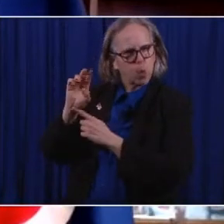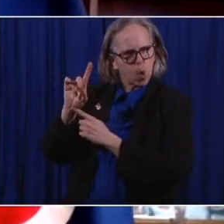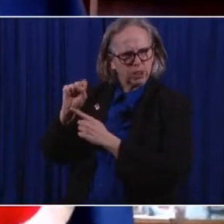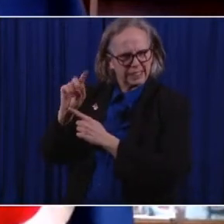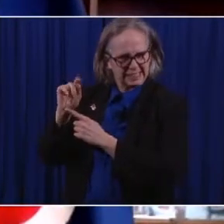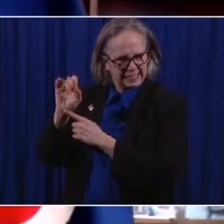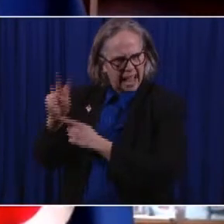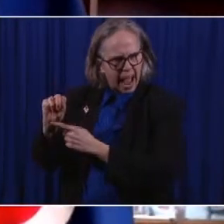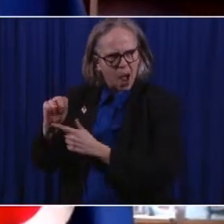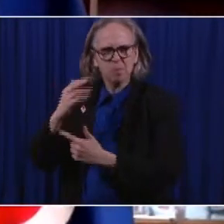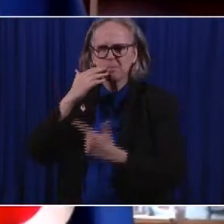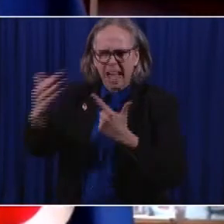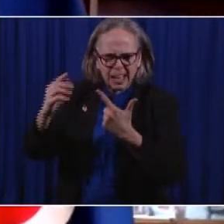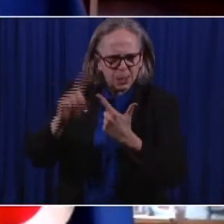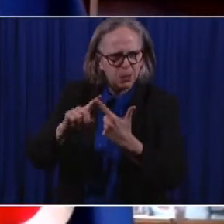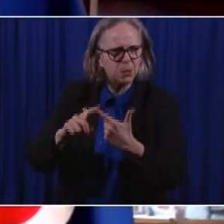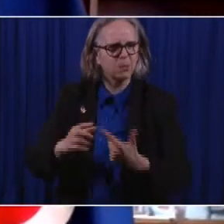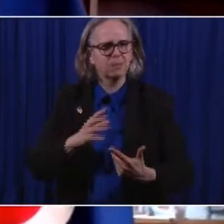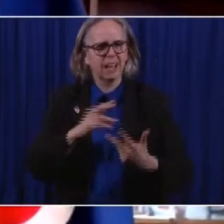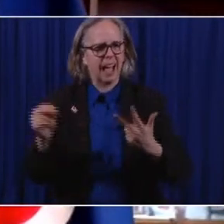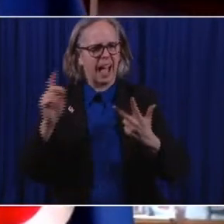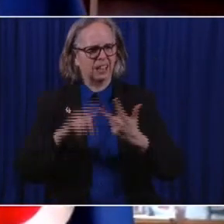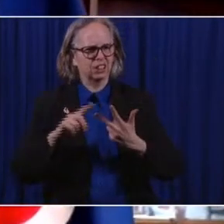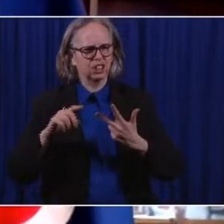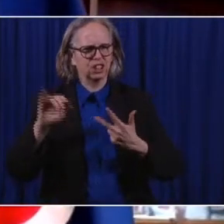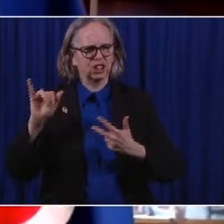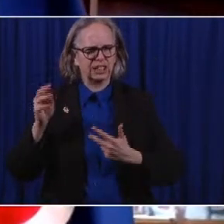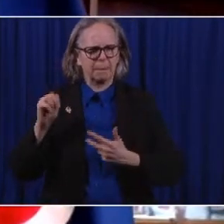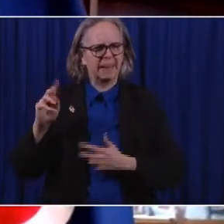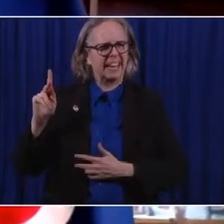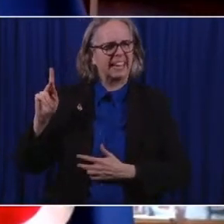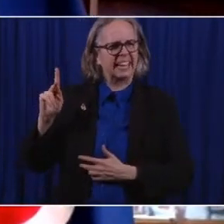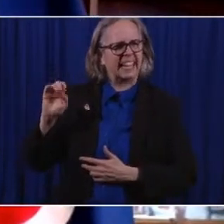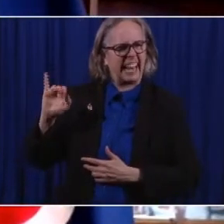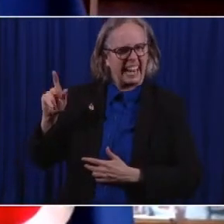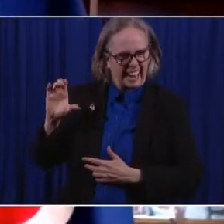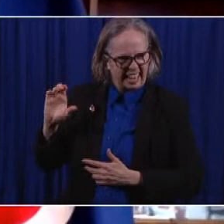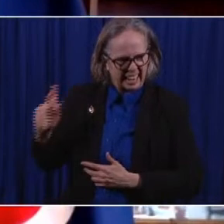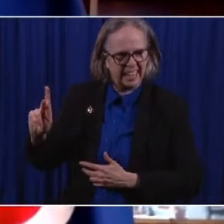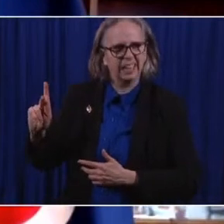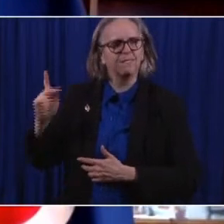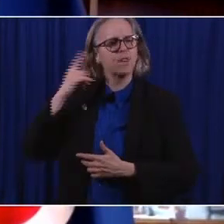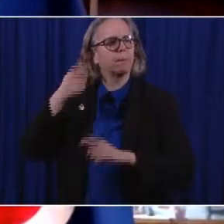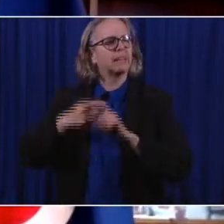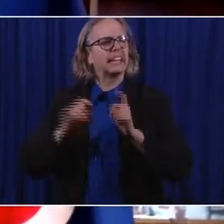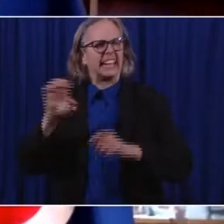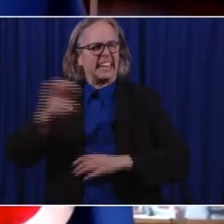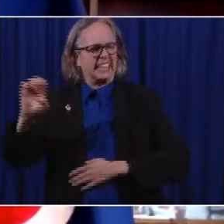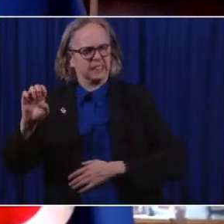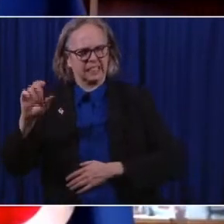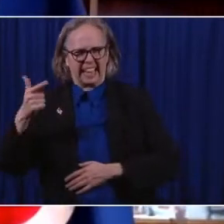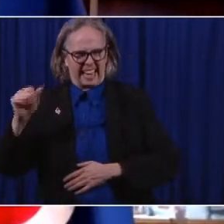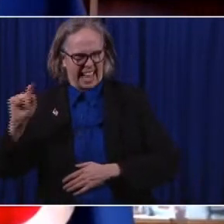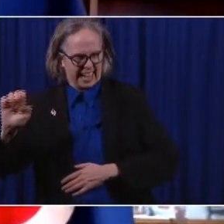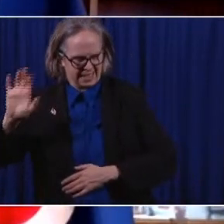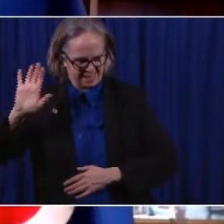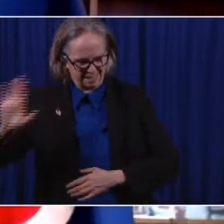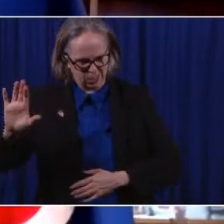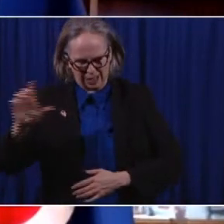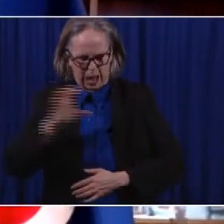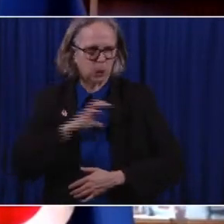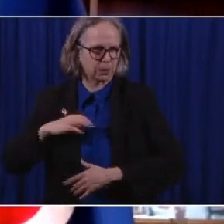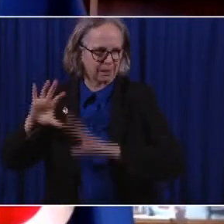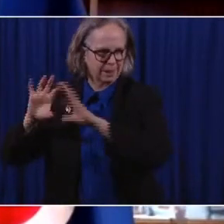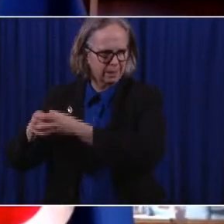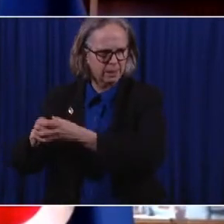Manufacturers Coalition, and Jim Kinnick of the Eastgate Council of Regional Governments. This was a collaborative effort. We